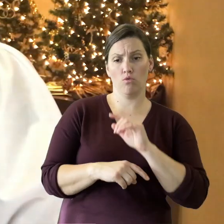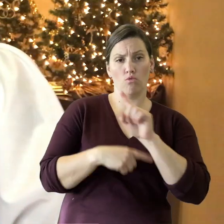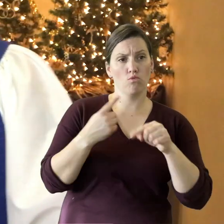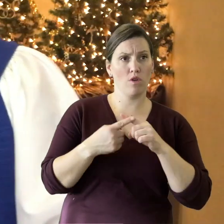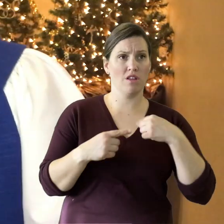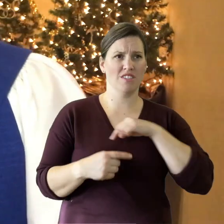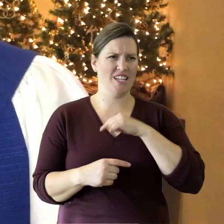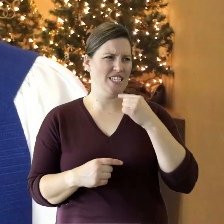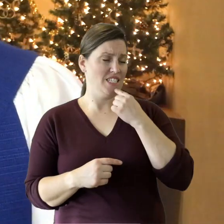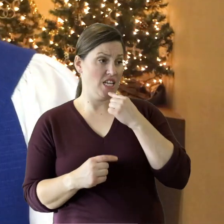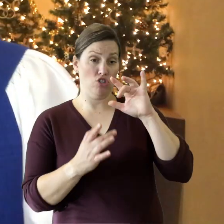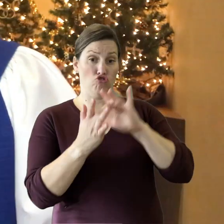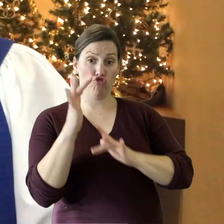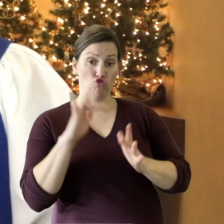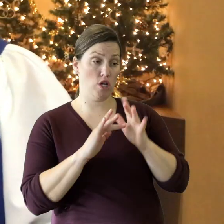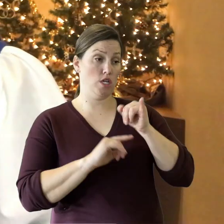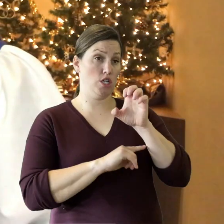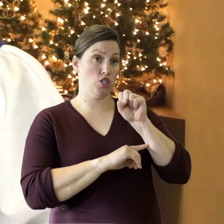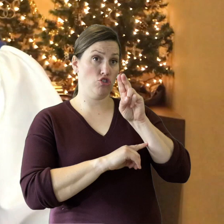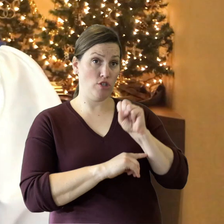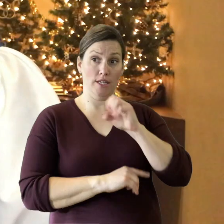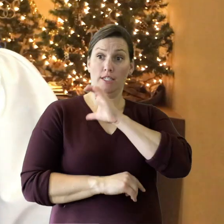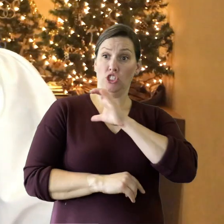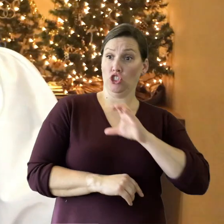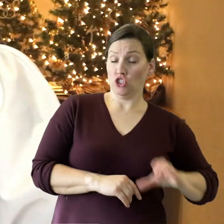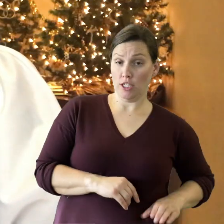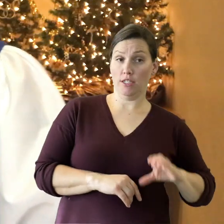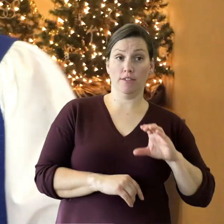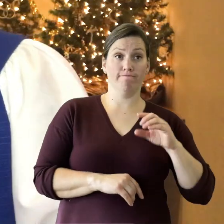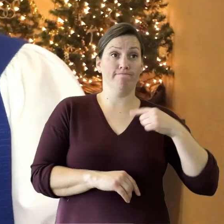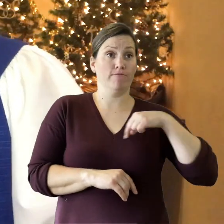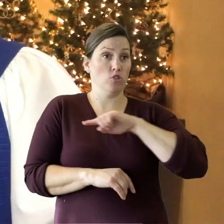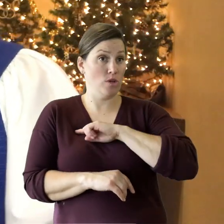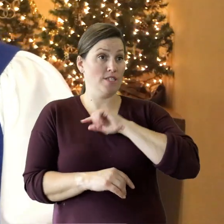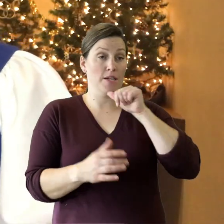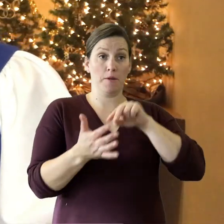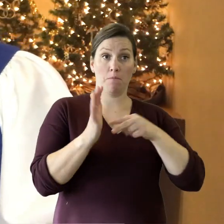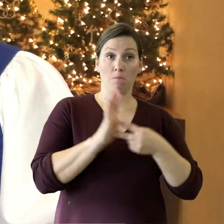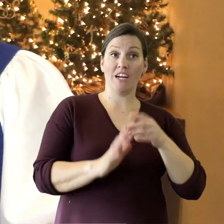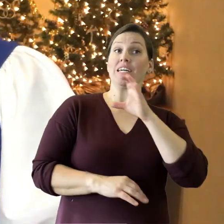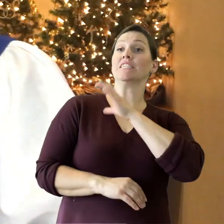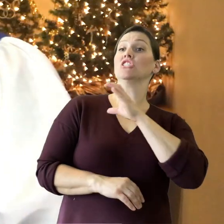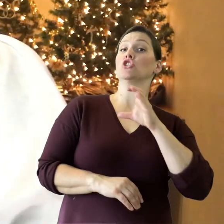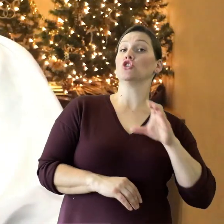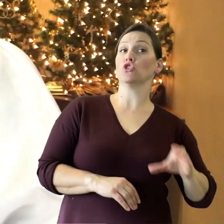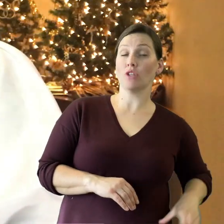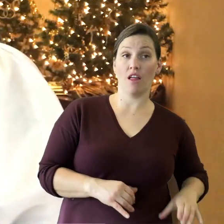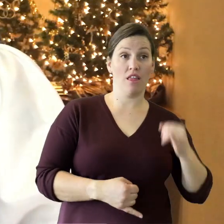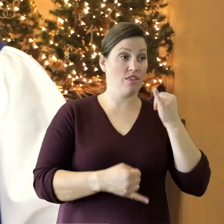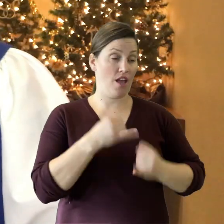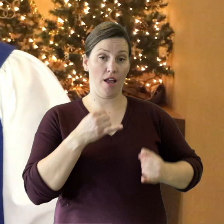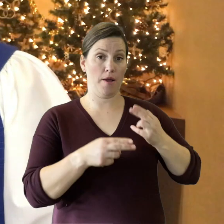When we say Jesus Christ, we do not mean that Christ is a